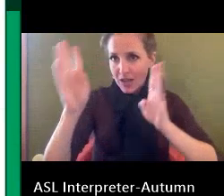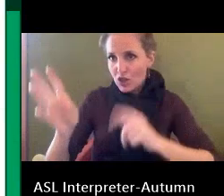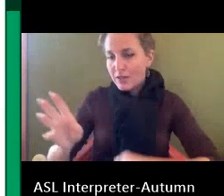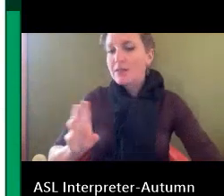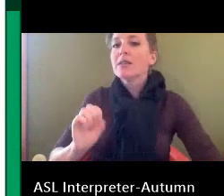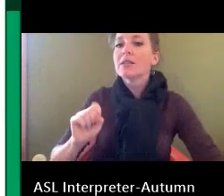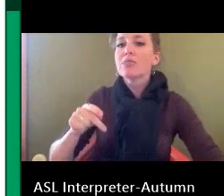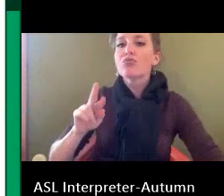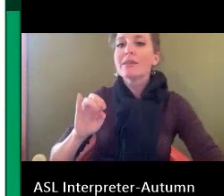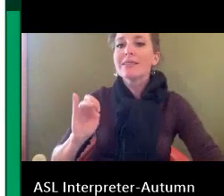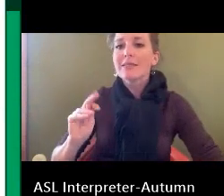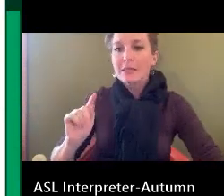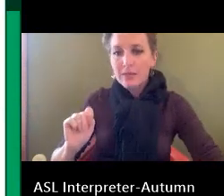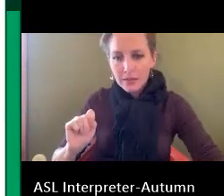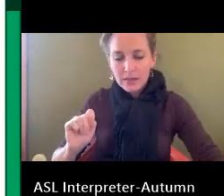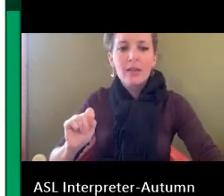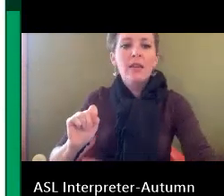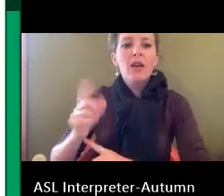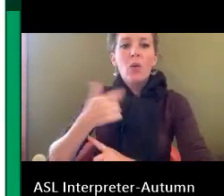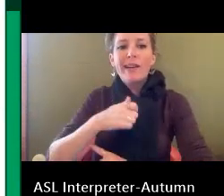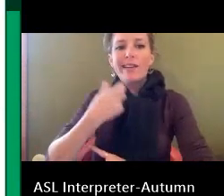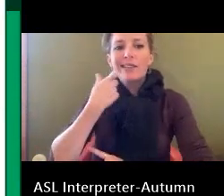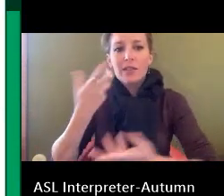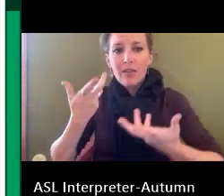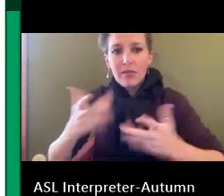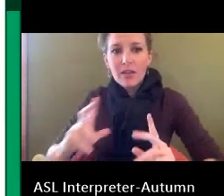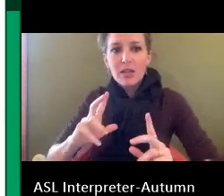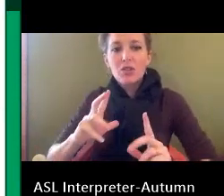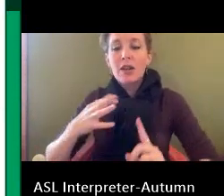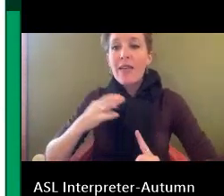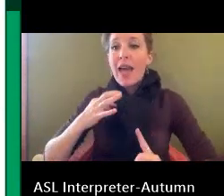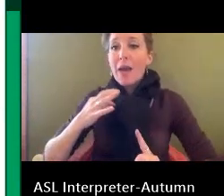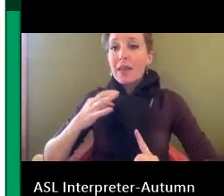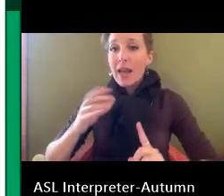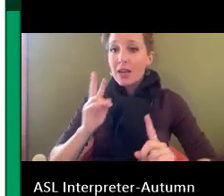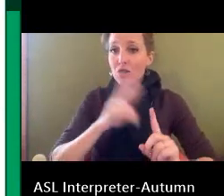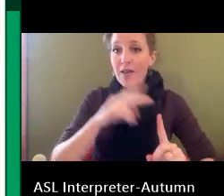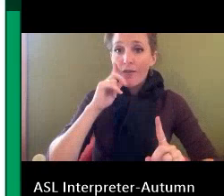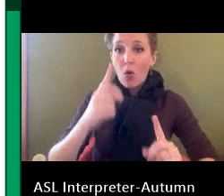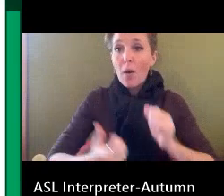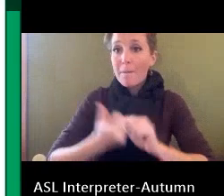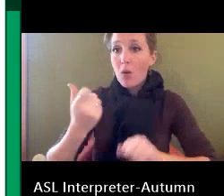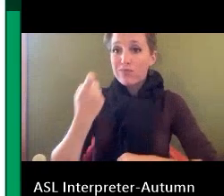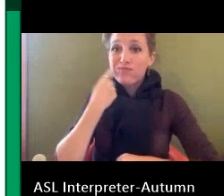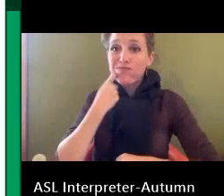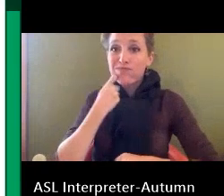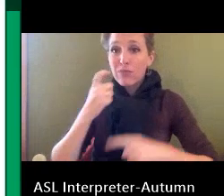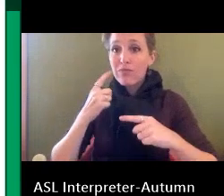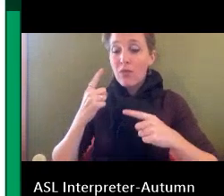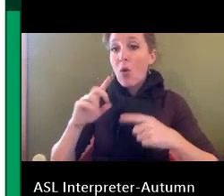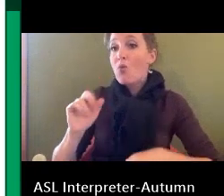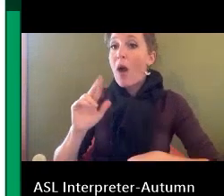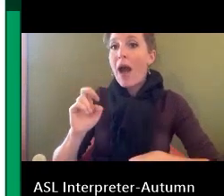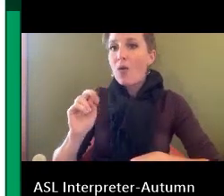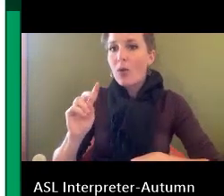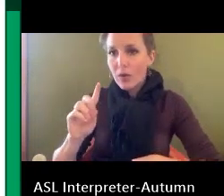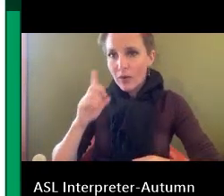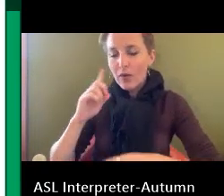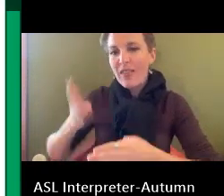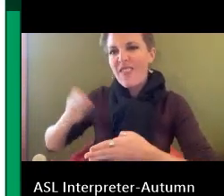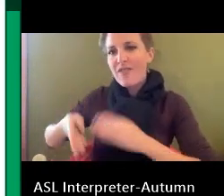place right now. We just finished the application for the most recent round of innovation sprints at the end of